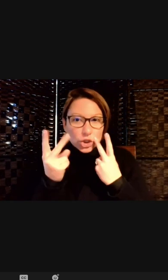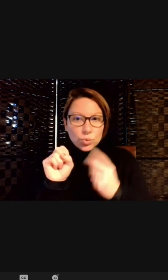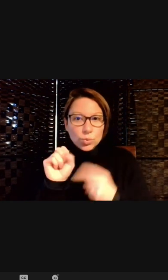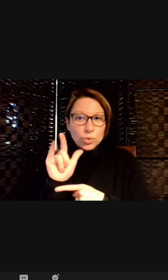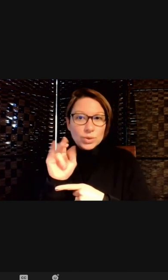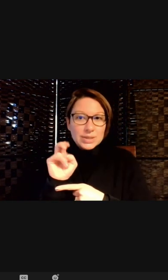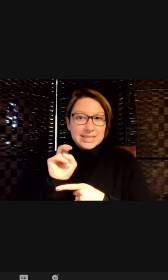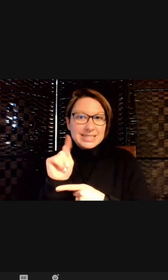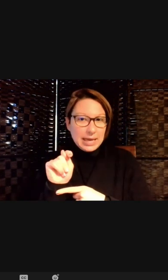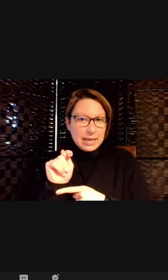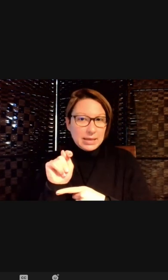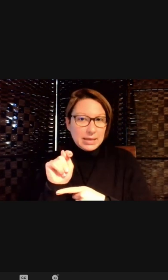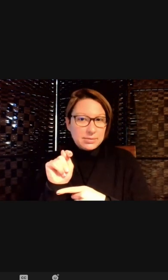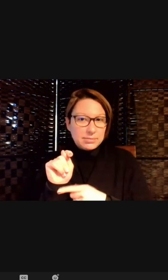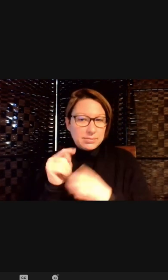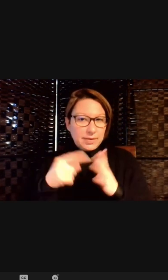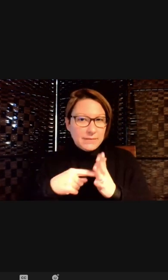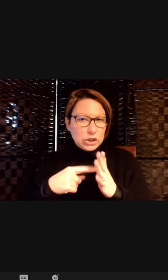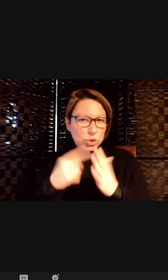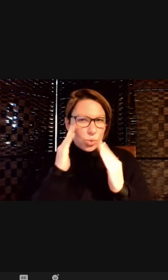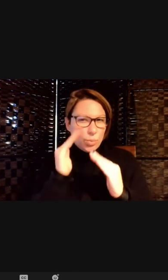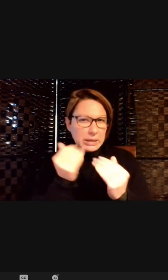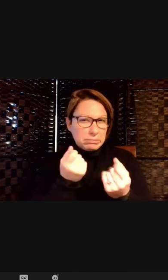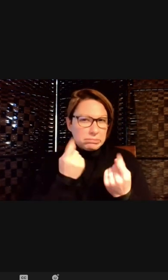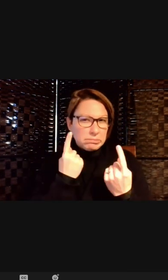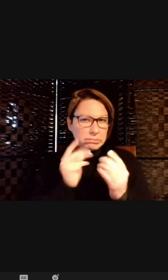doing your instruction. Hopefully that makes sense.